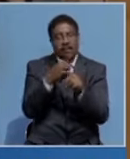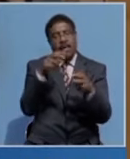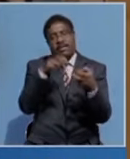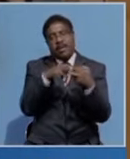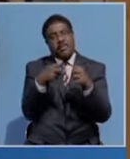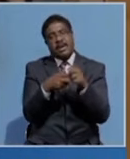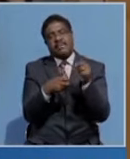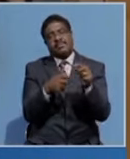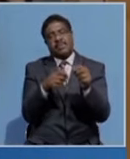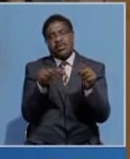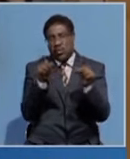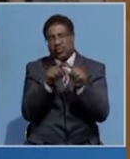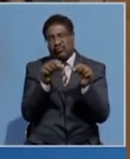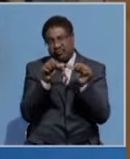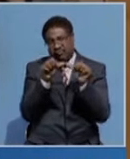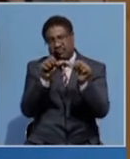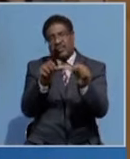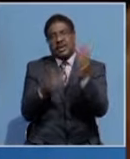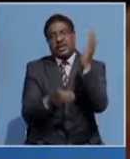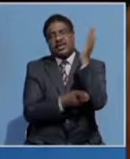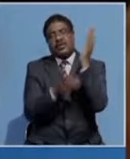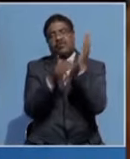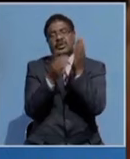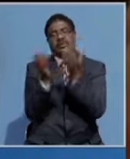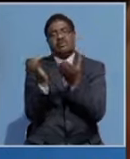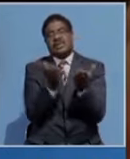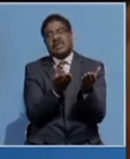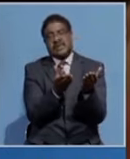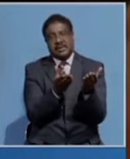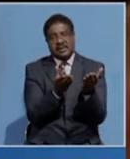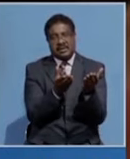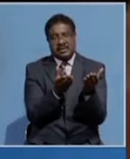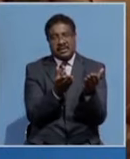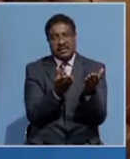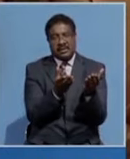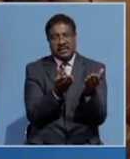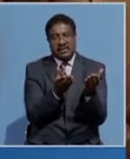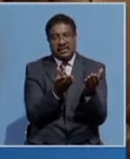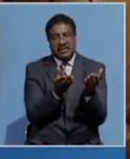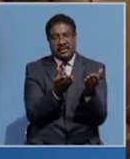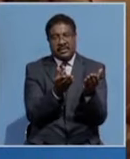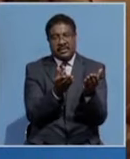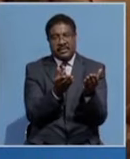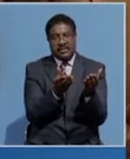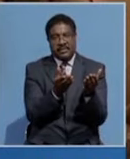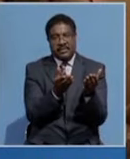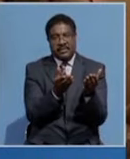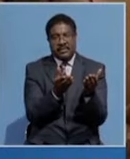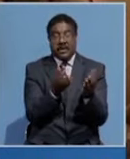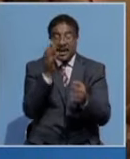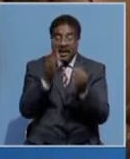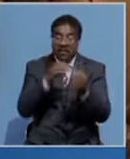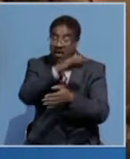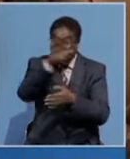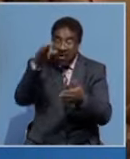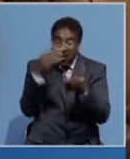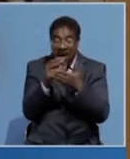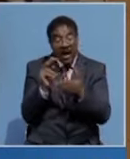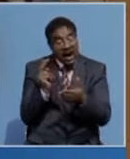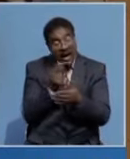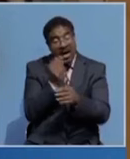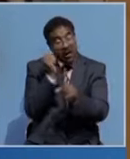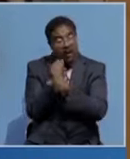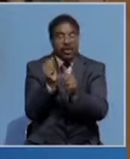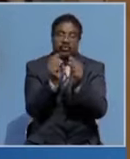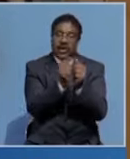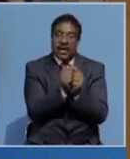sustainable development. This is incredible. If all of us worldwide, this